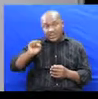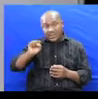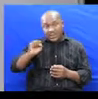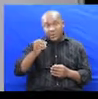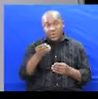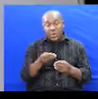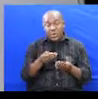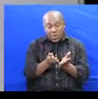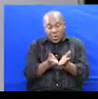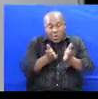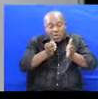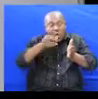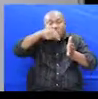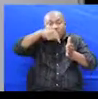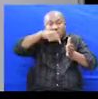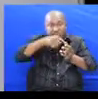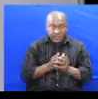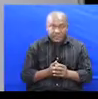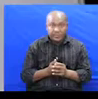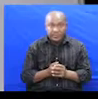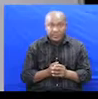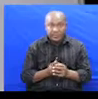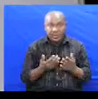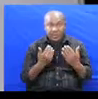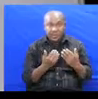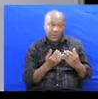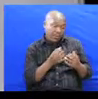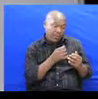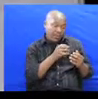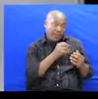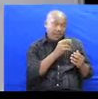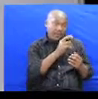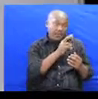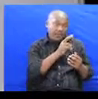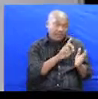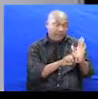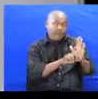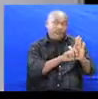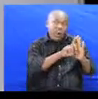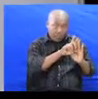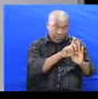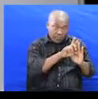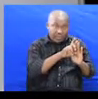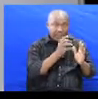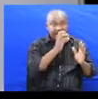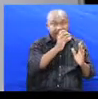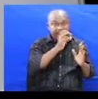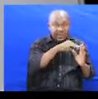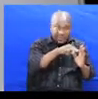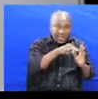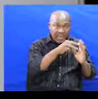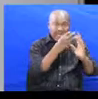the mass is measured in a gram, and the volume is measured in decimeter cubic, therefore,